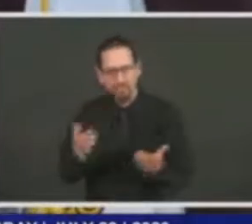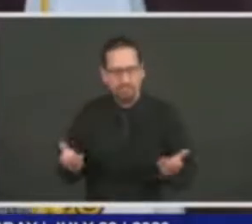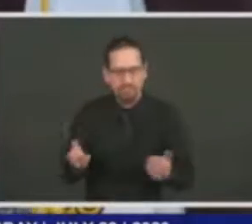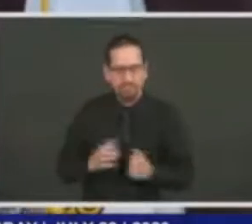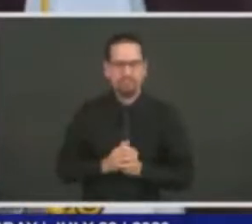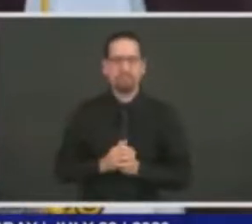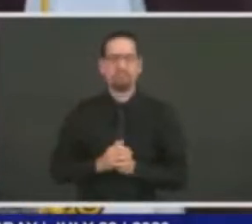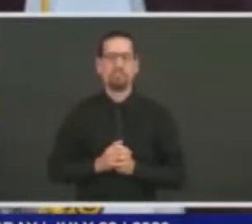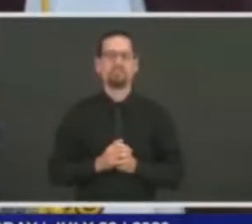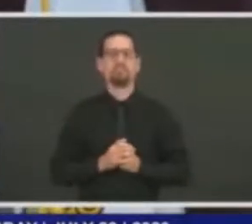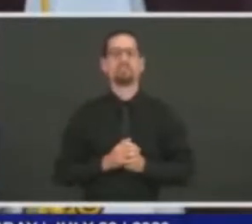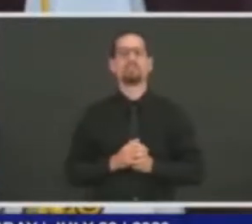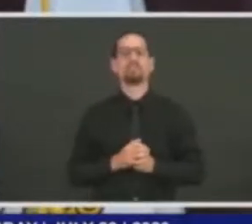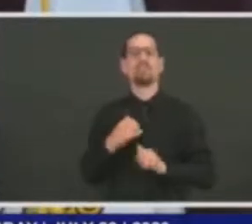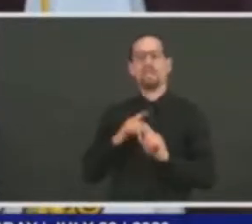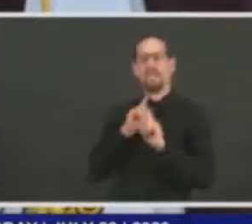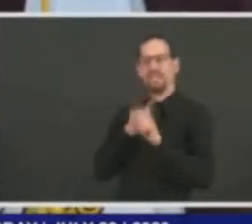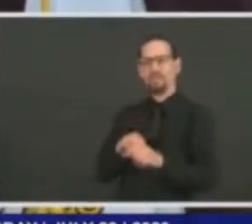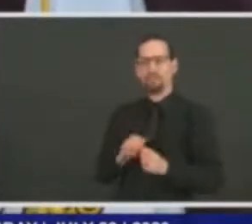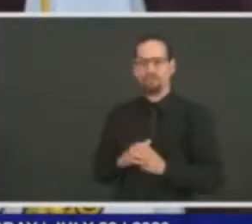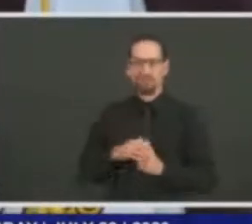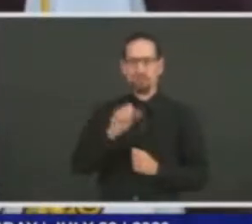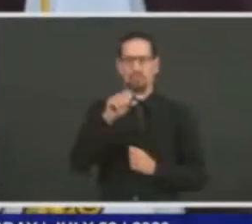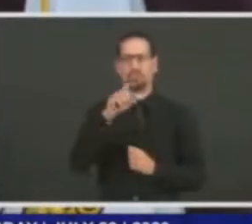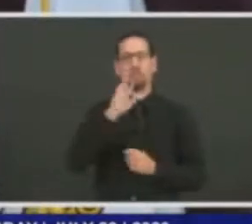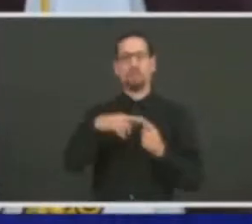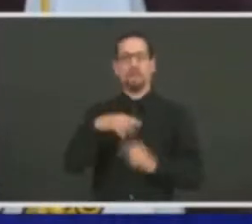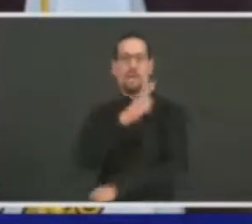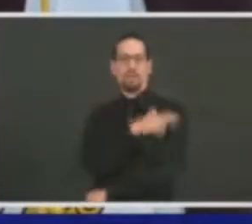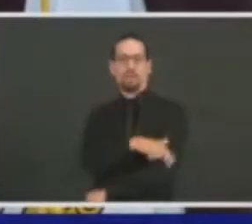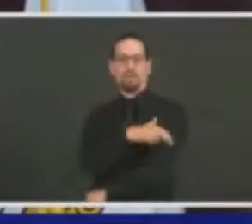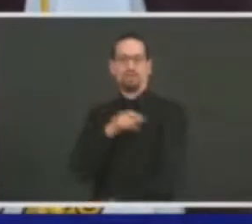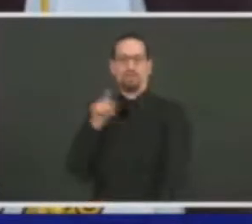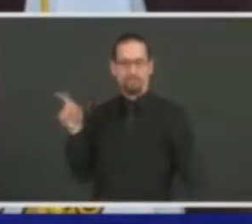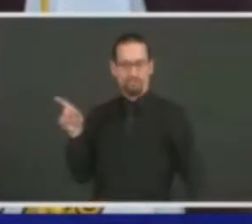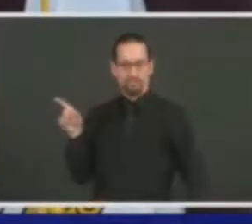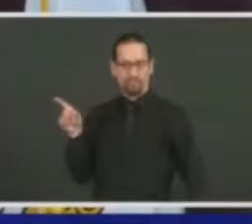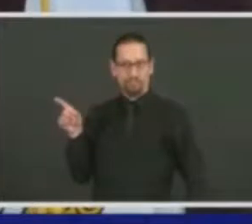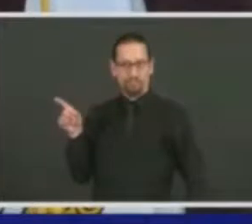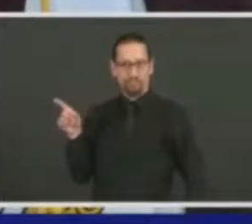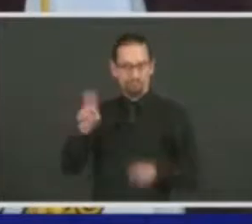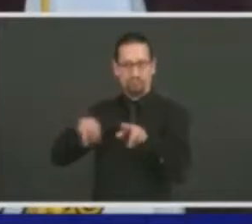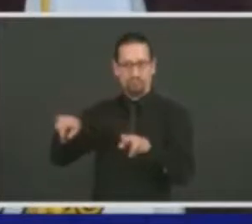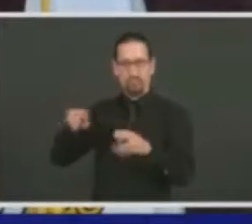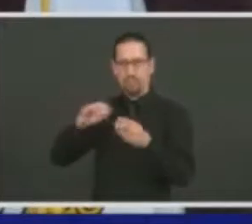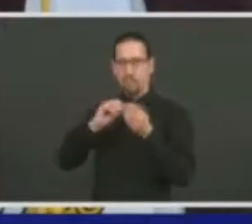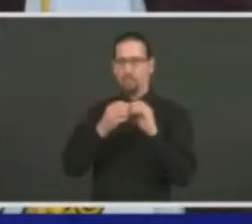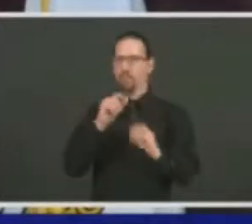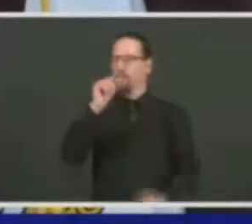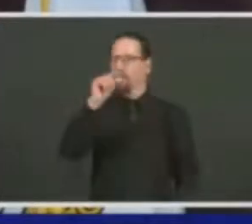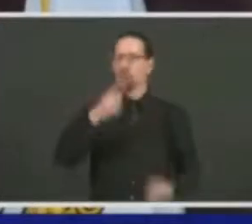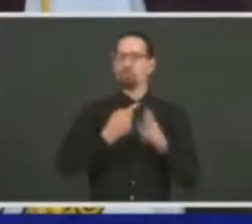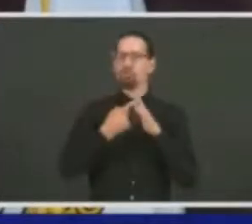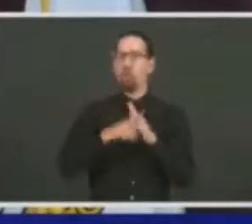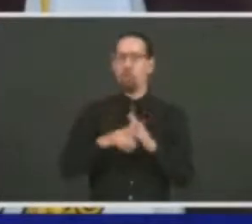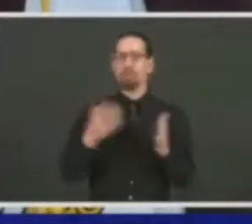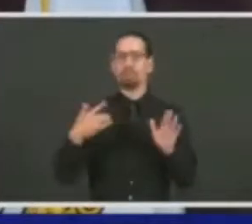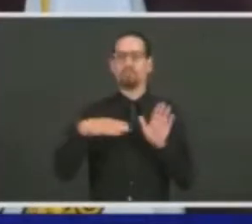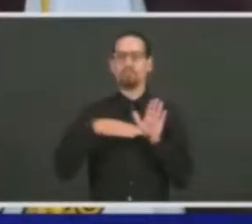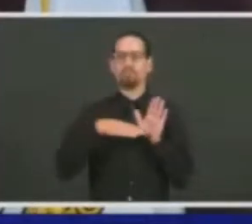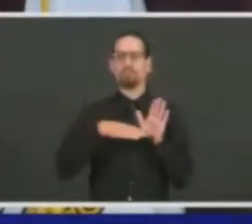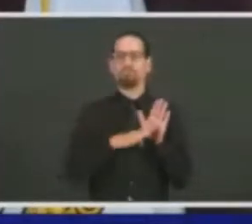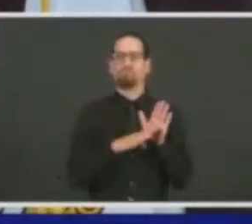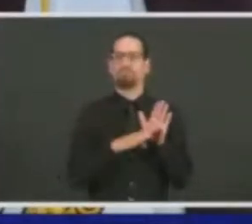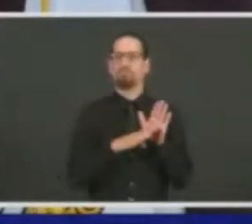As we've mentioned, hospitalizations have been slowly increasing, but are still on the low level. If you're